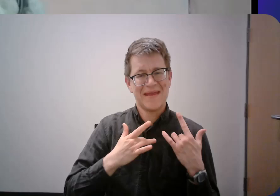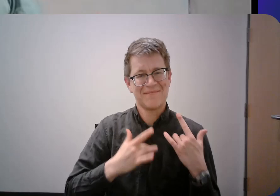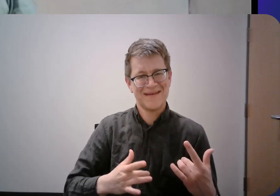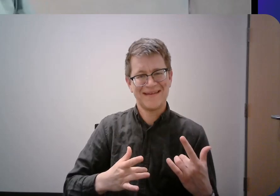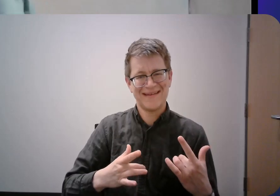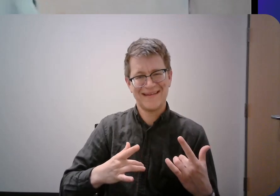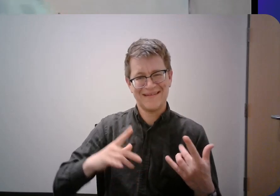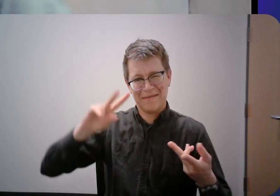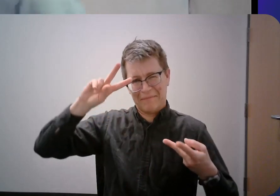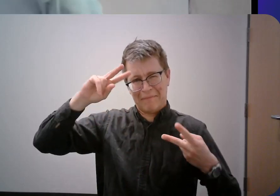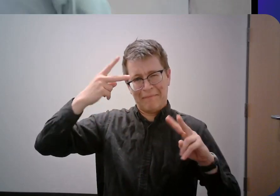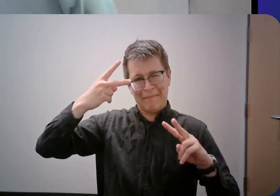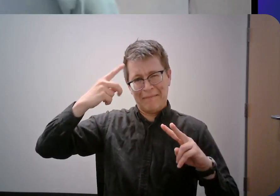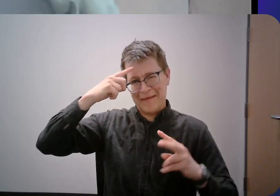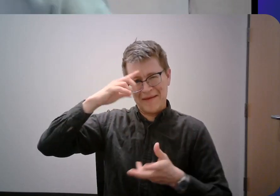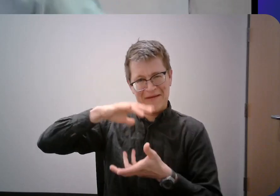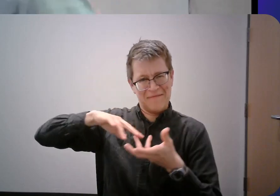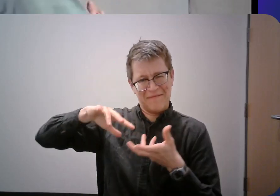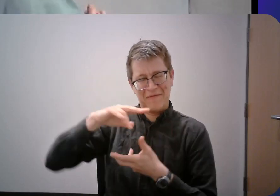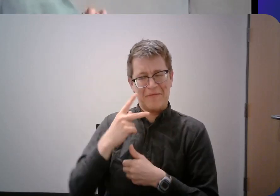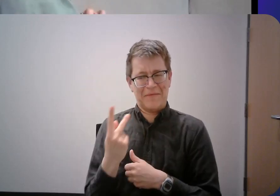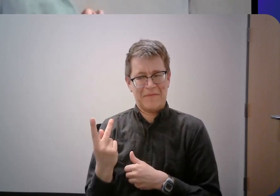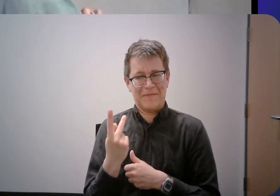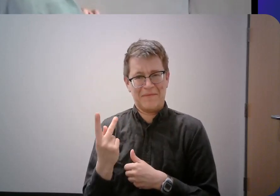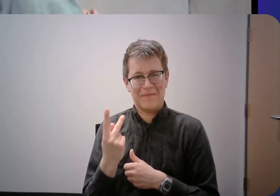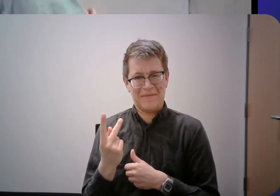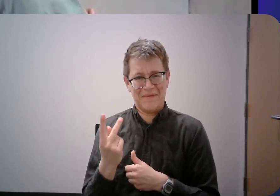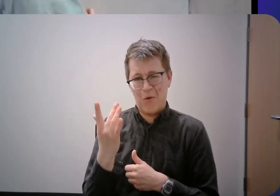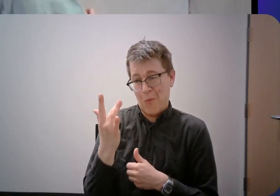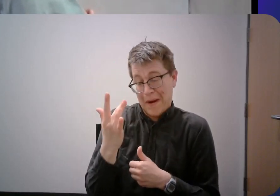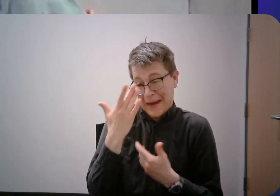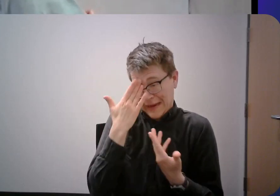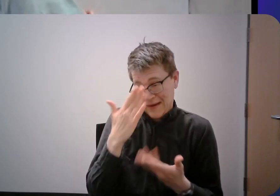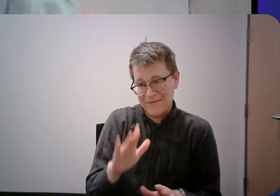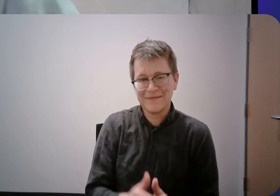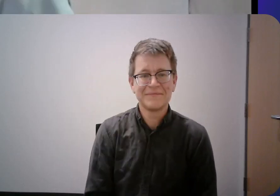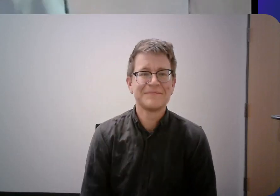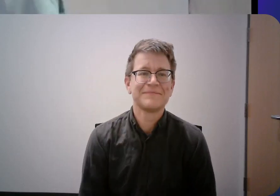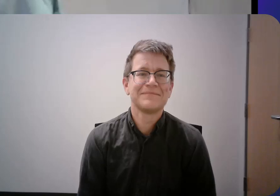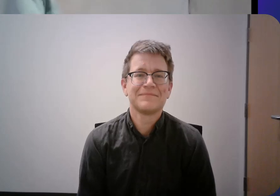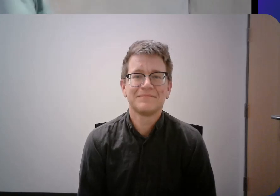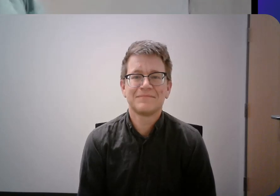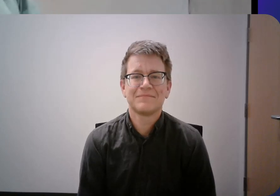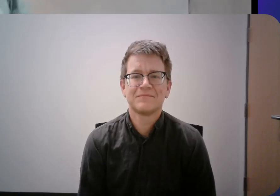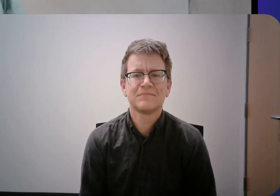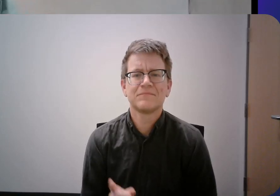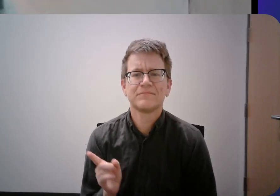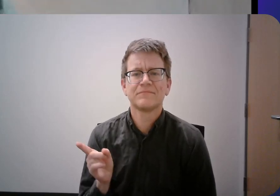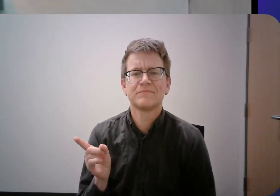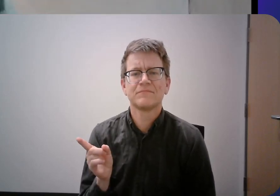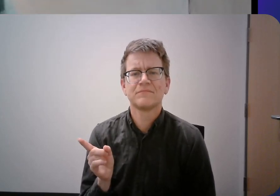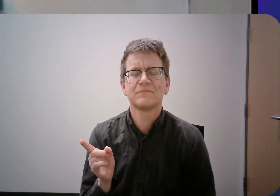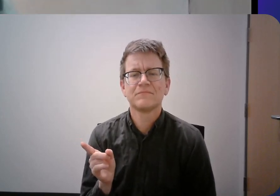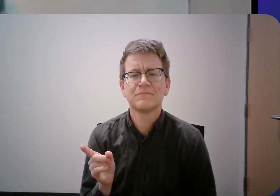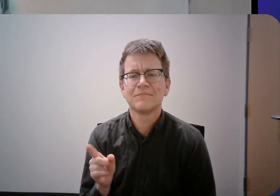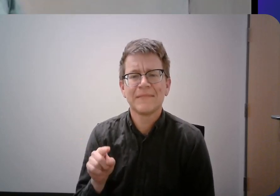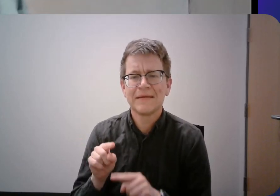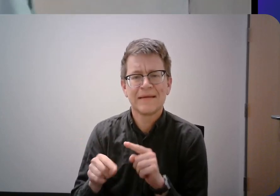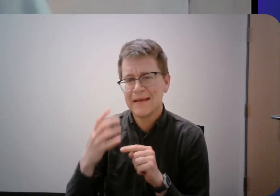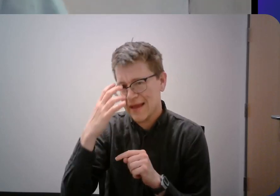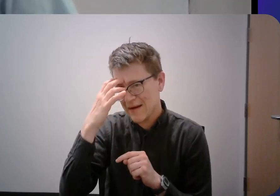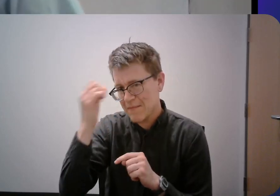Why? I don't know. Because the names. Huh? They cannot memorize the names. No, they get us confused all the